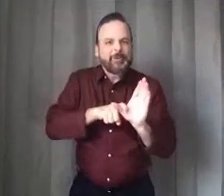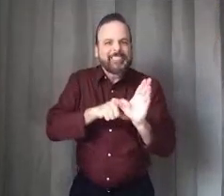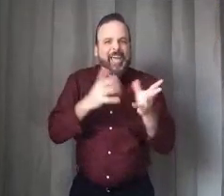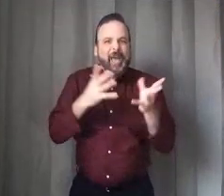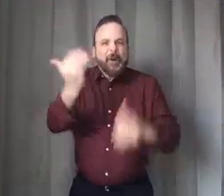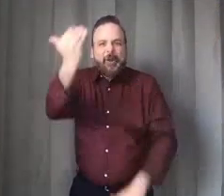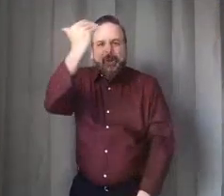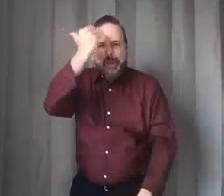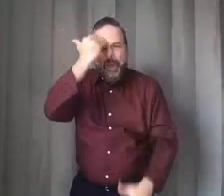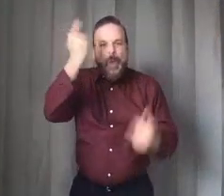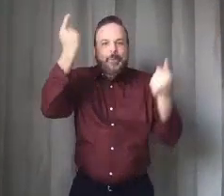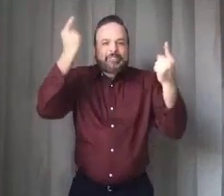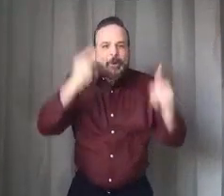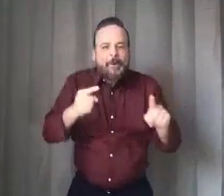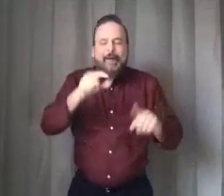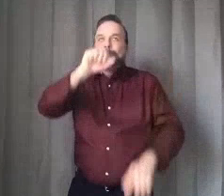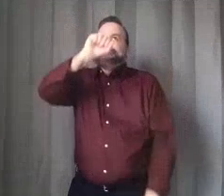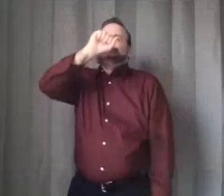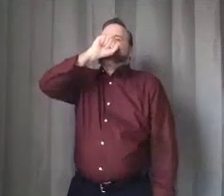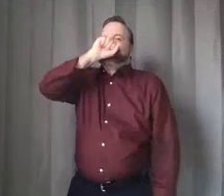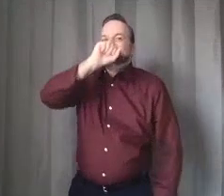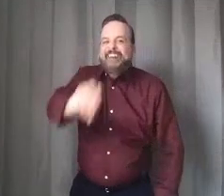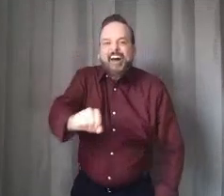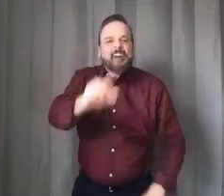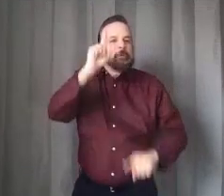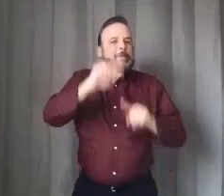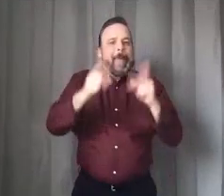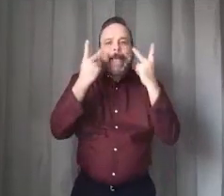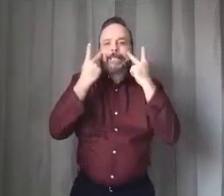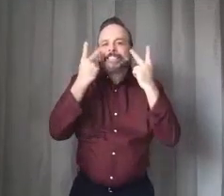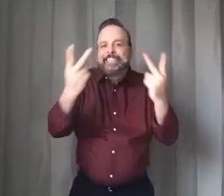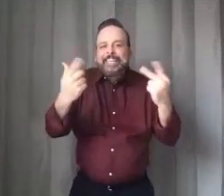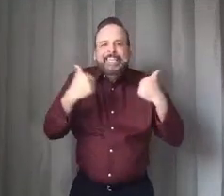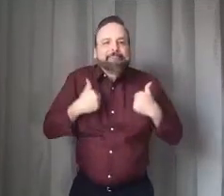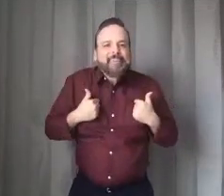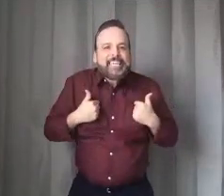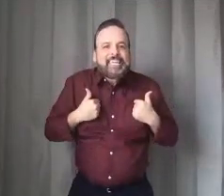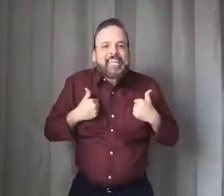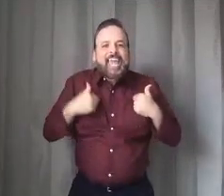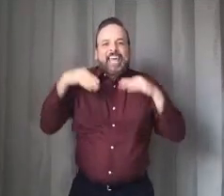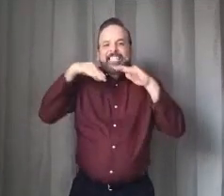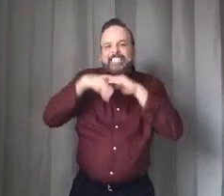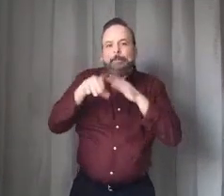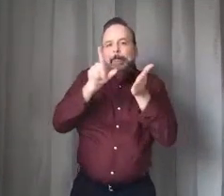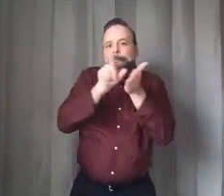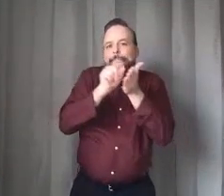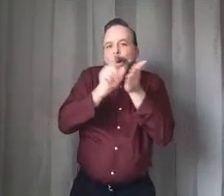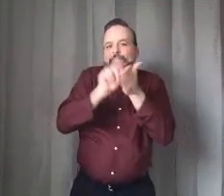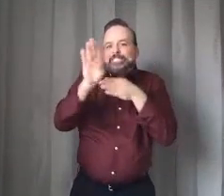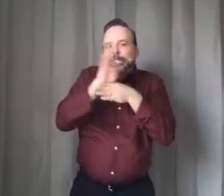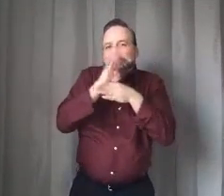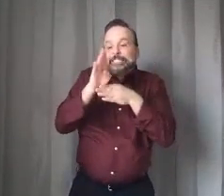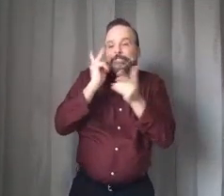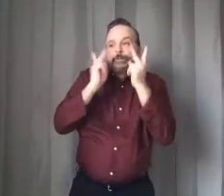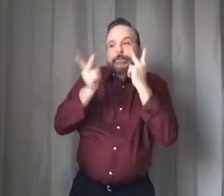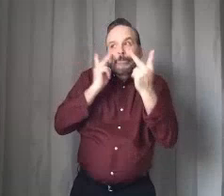going on. I would love to be in some of these publishing houses to see what's